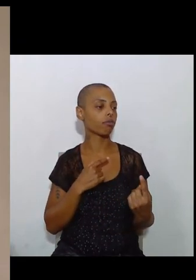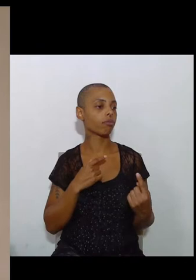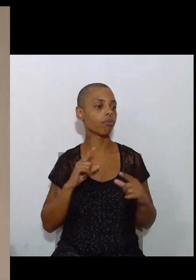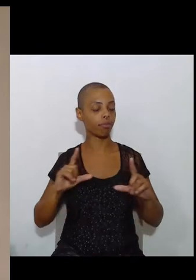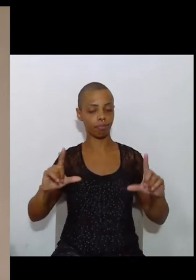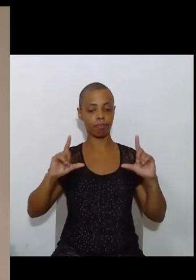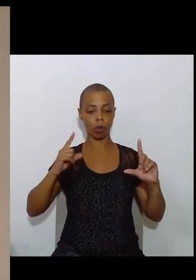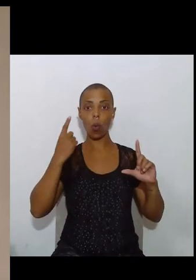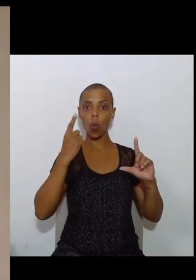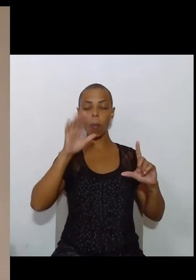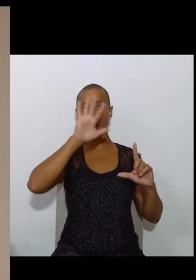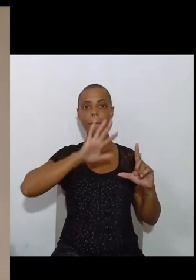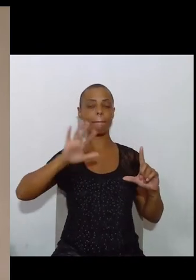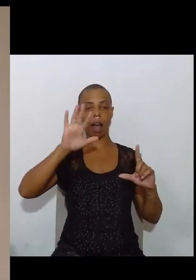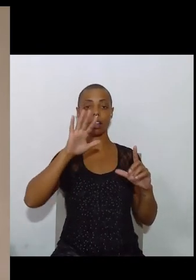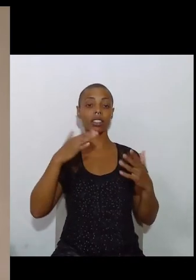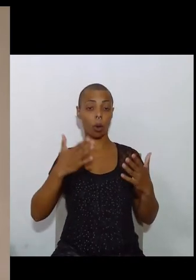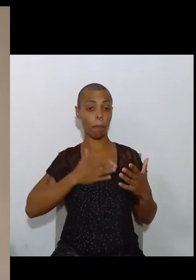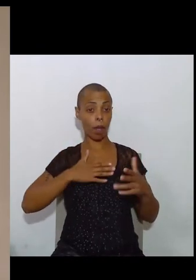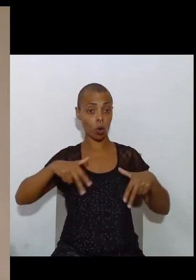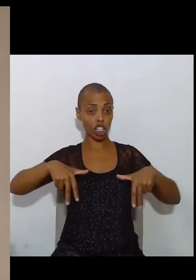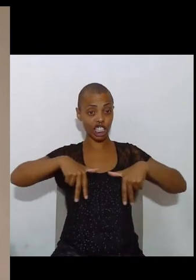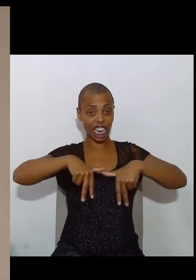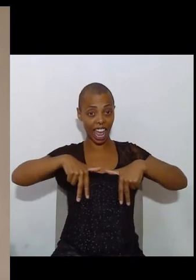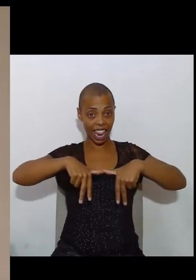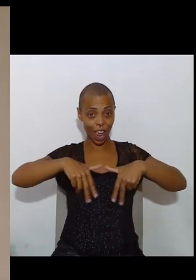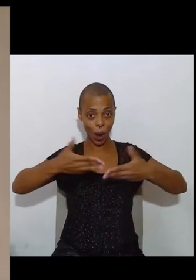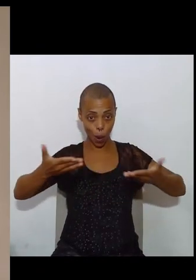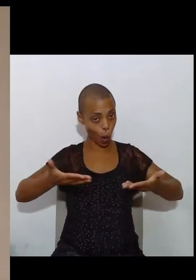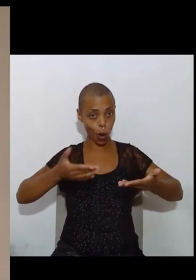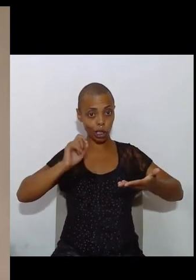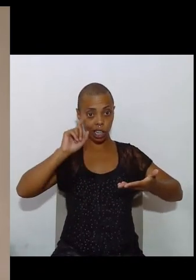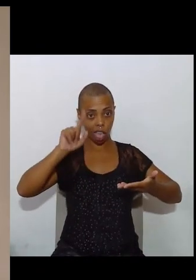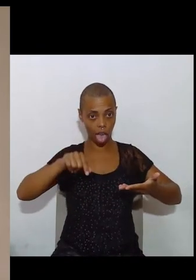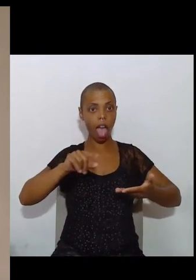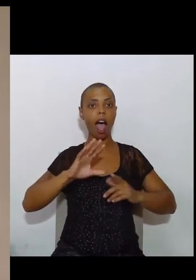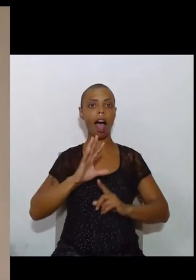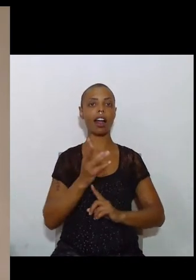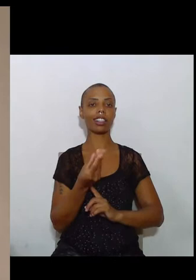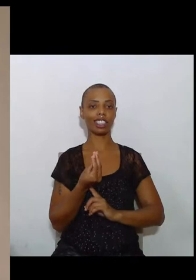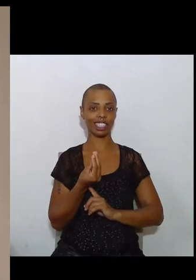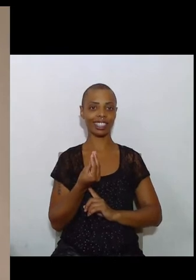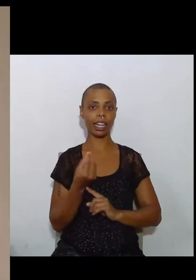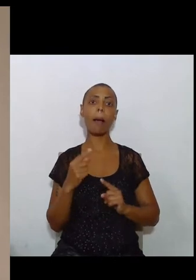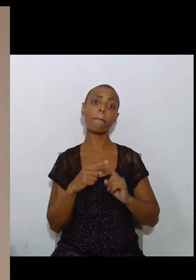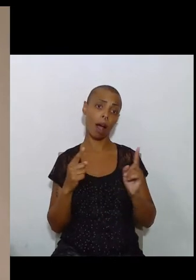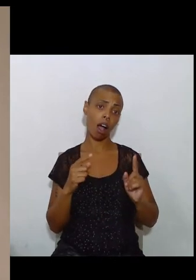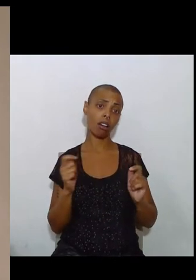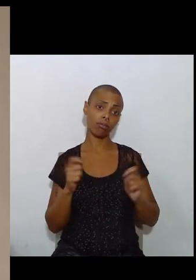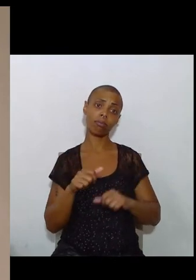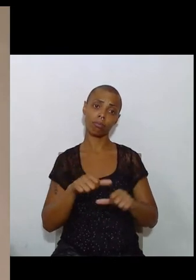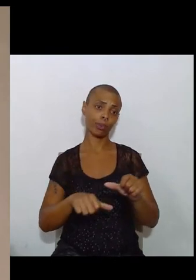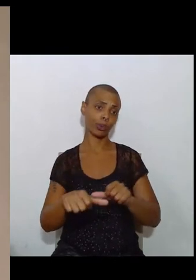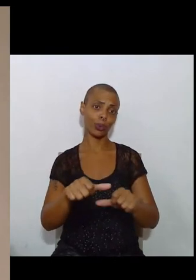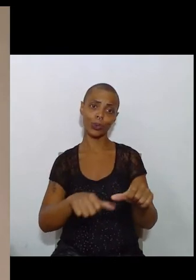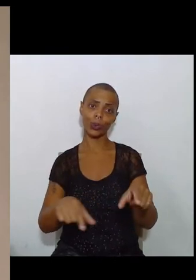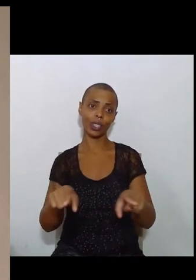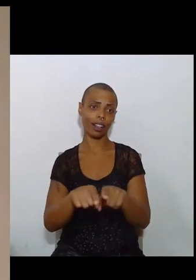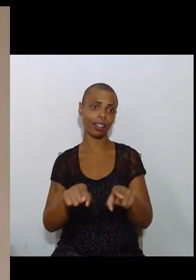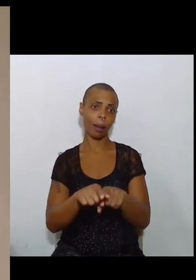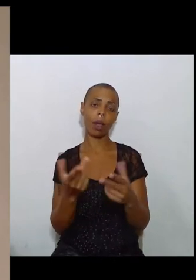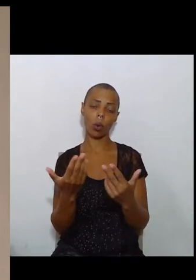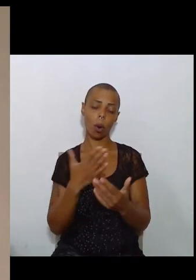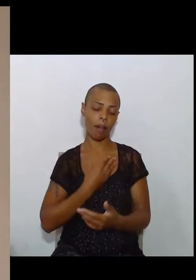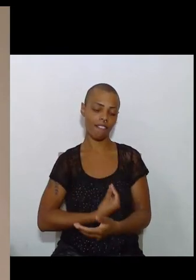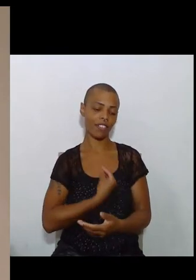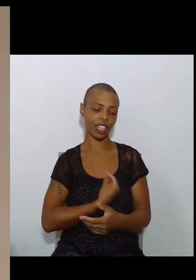can only relate to one single picture one single depiction of what a person can be so my gender is